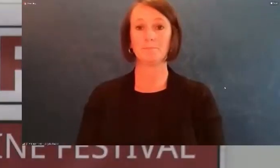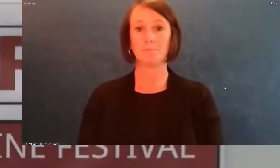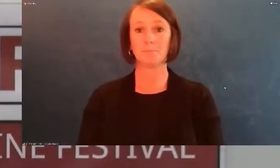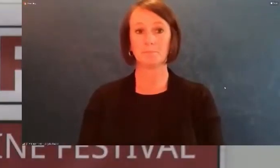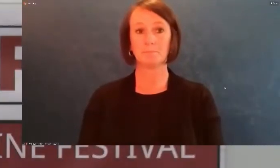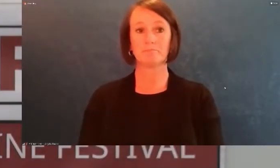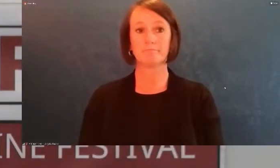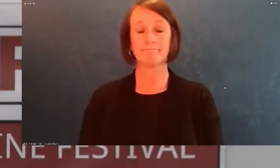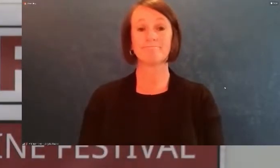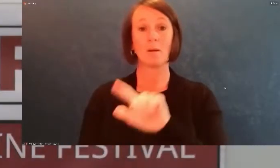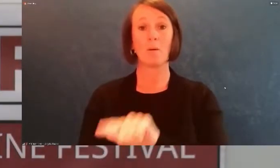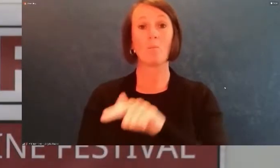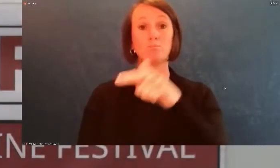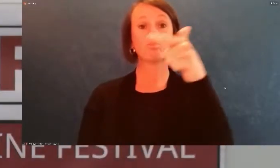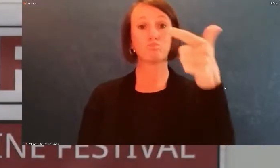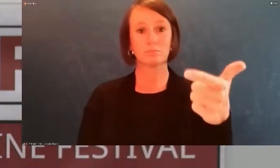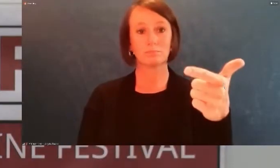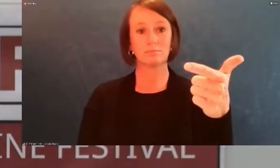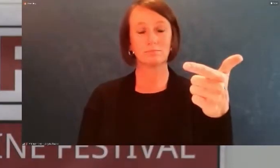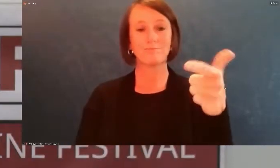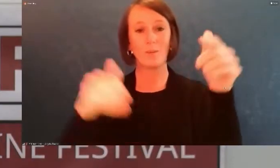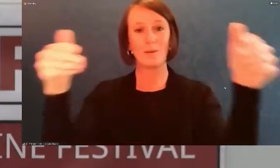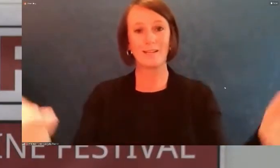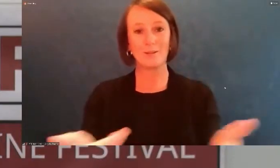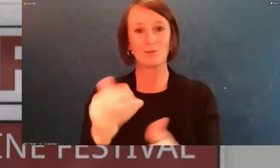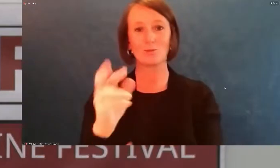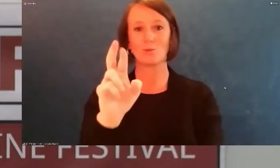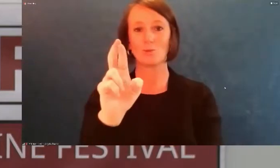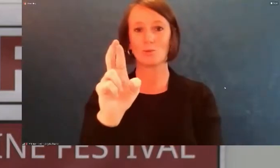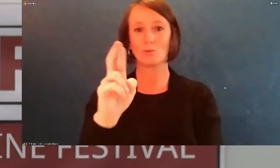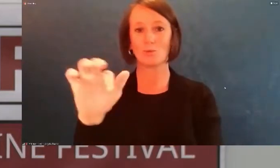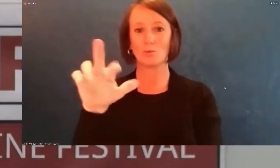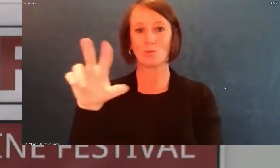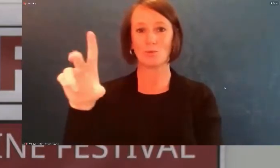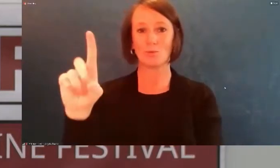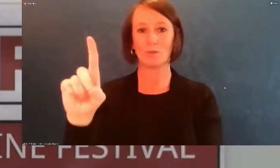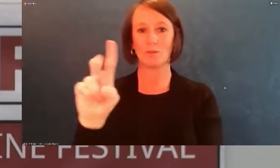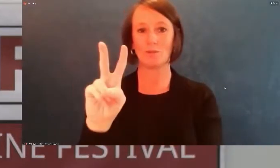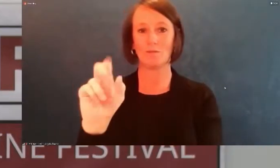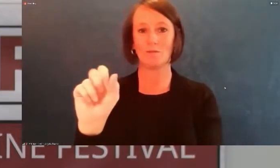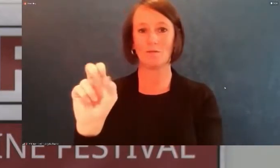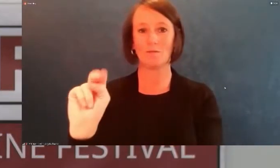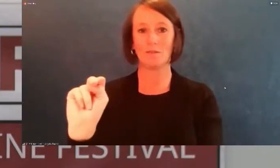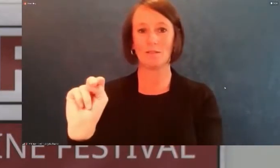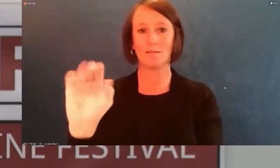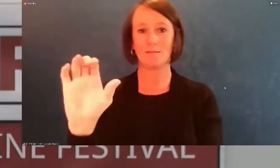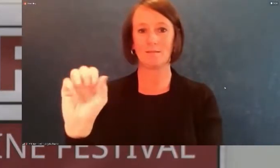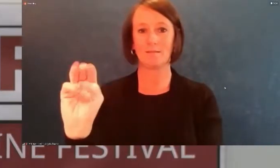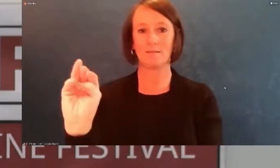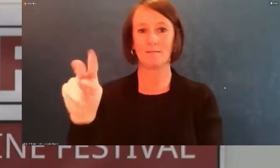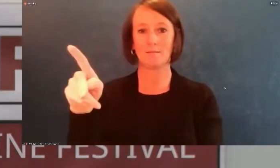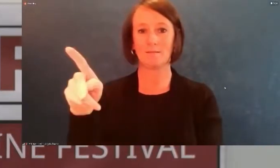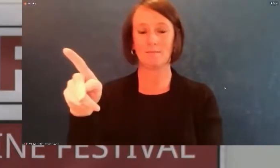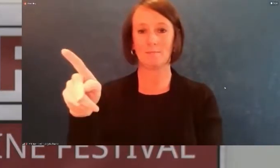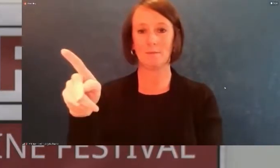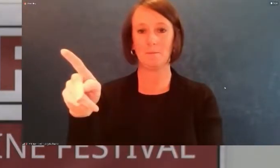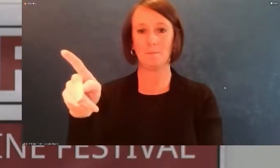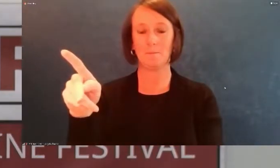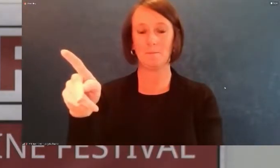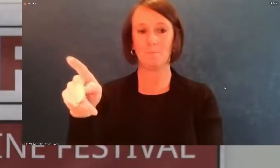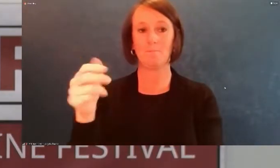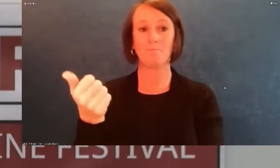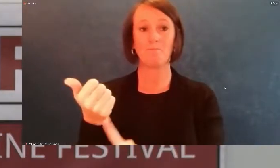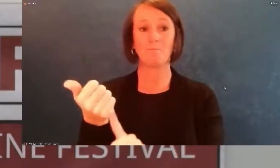And now I have the pleasure of introducing Richard. Richard Van Camp is grateful and proud to